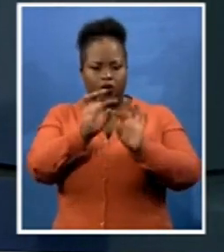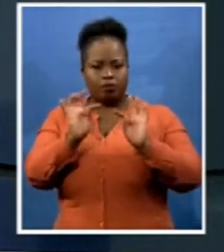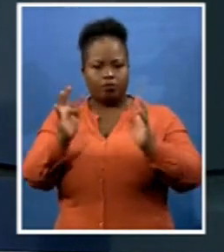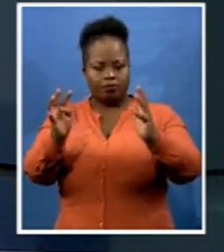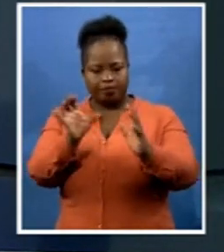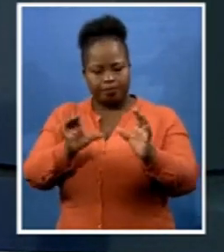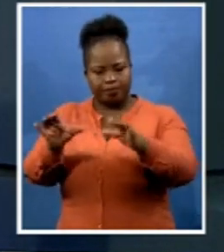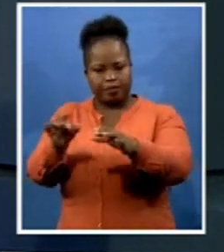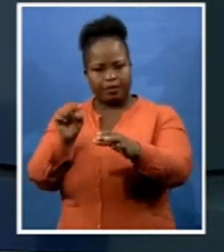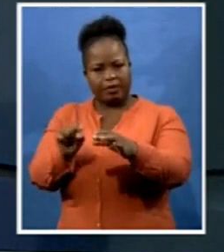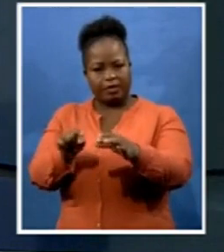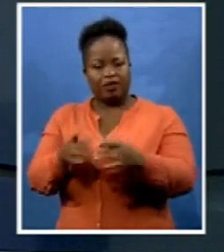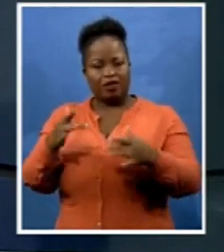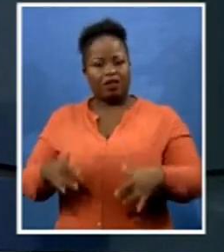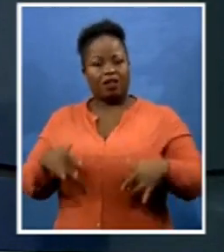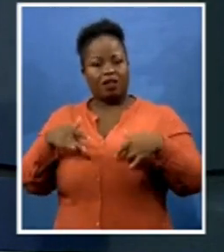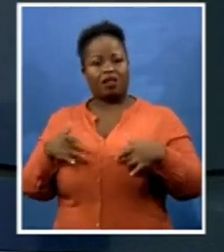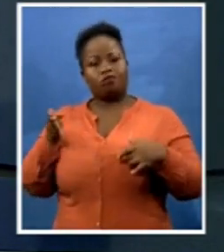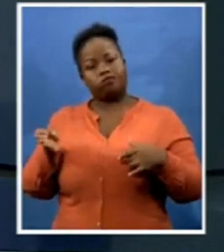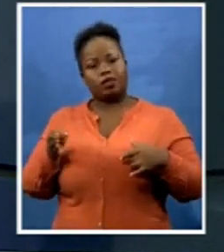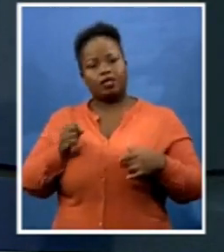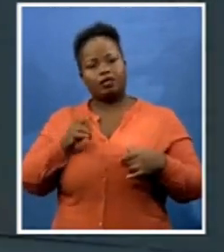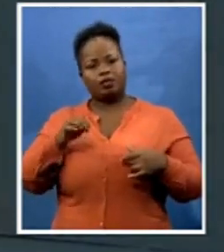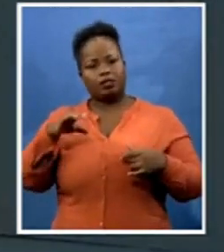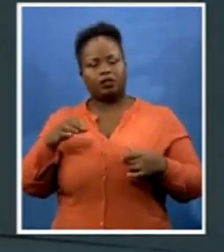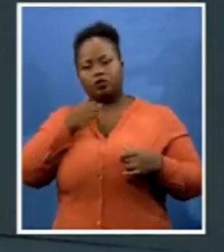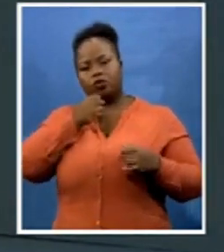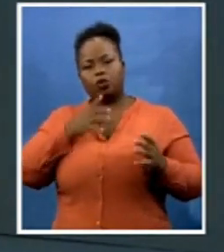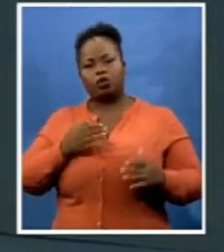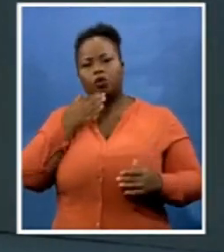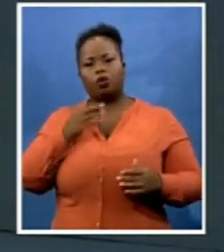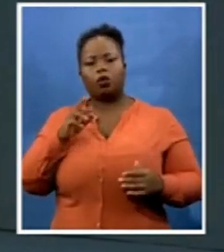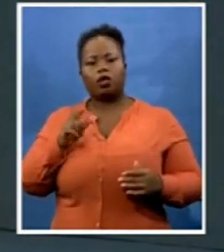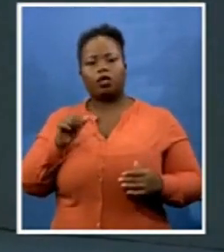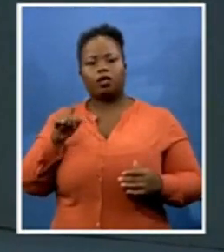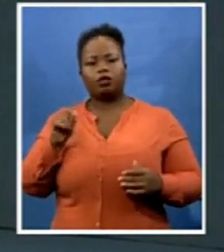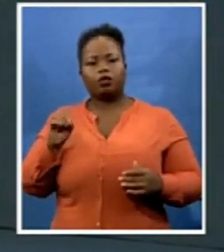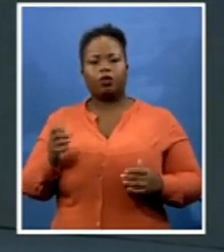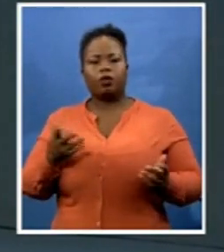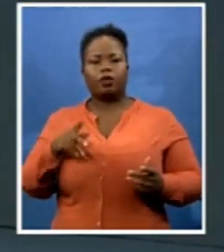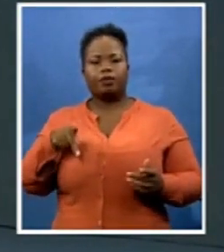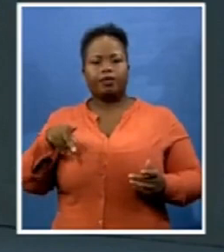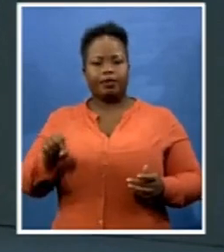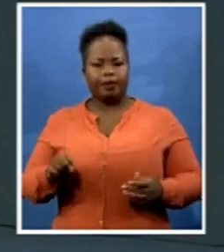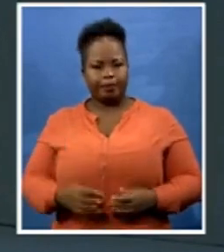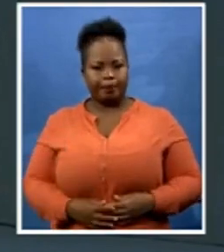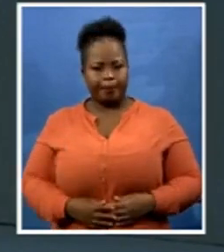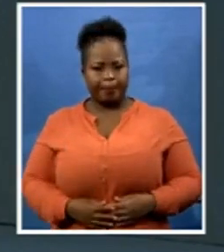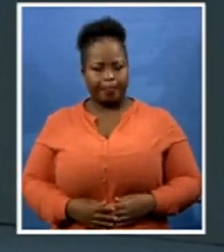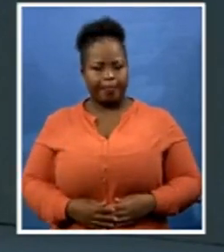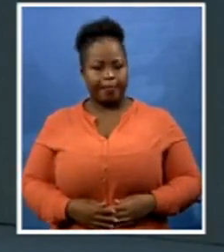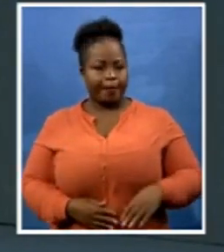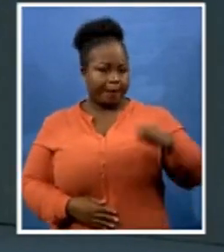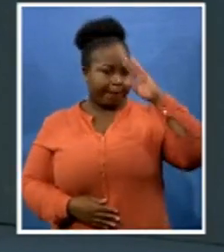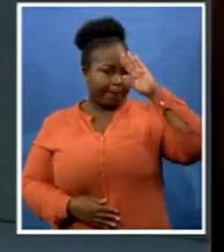to SABC reporter Lerato Fekisi. She's in Port Elizabeth. Lerato, a very good morning to you. What can you tell